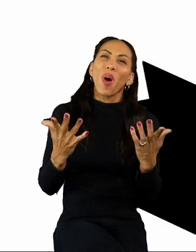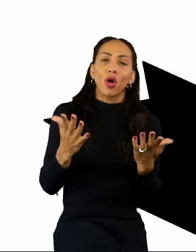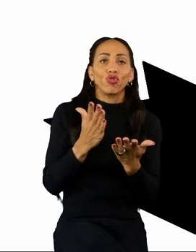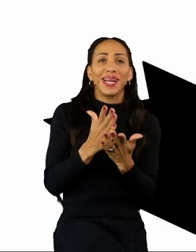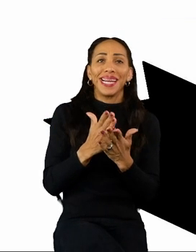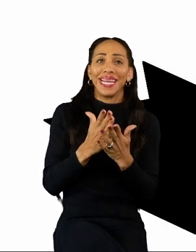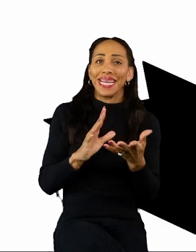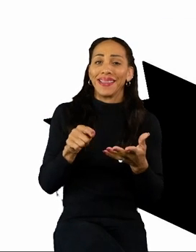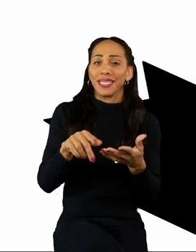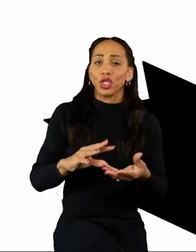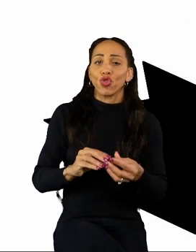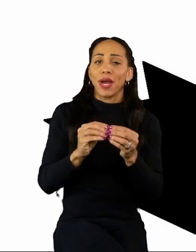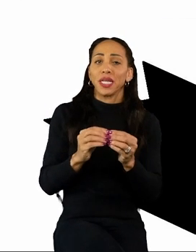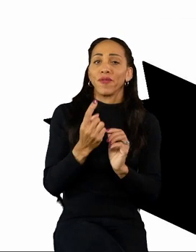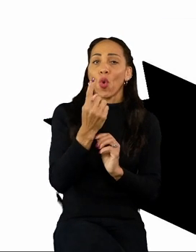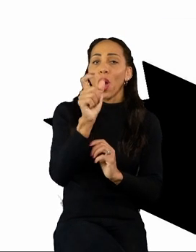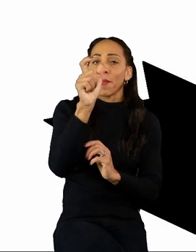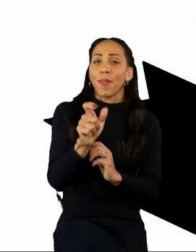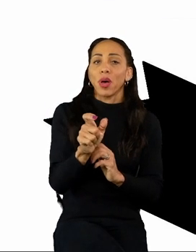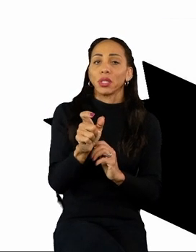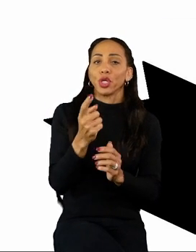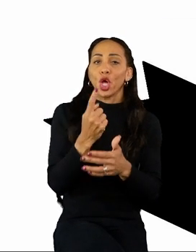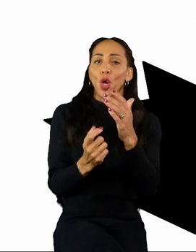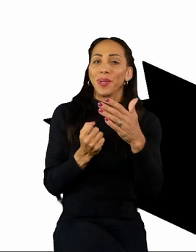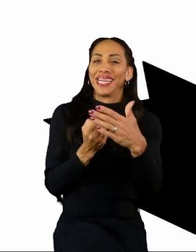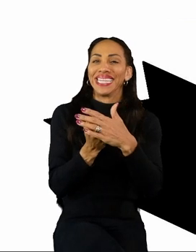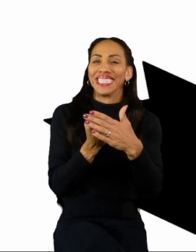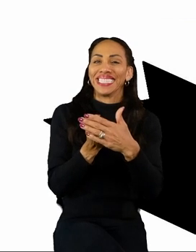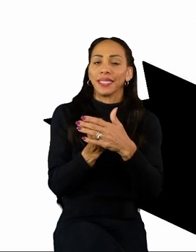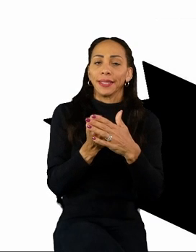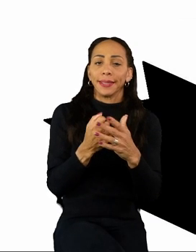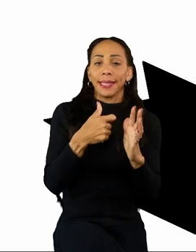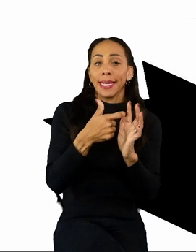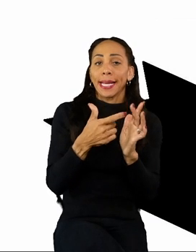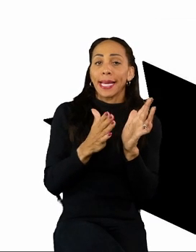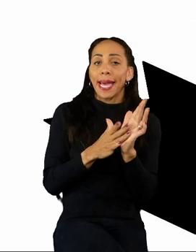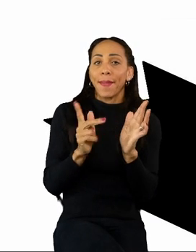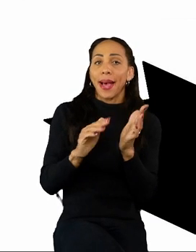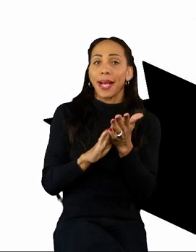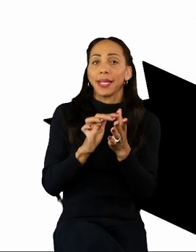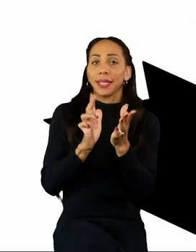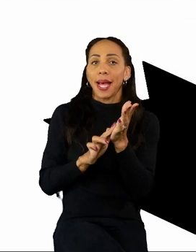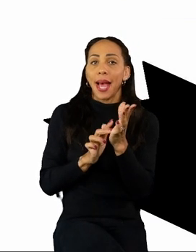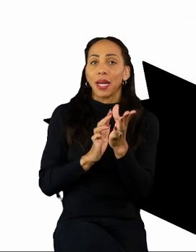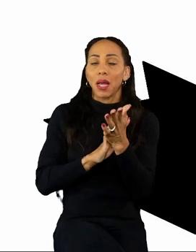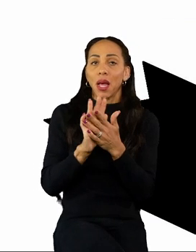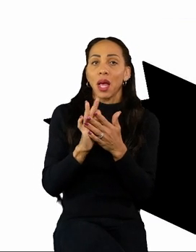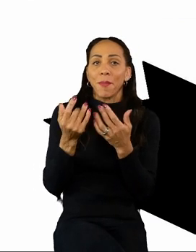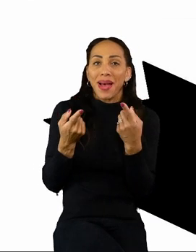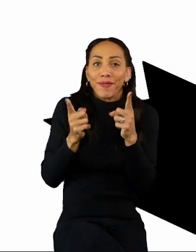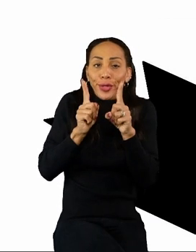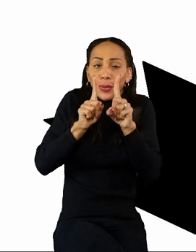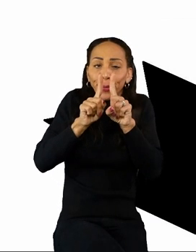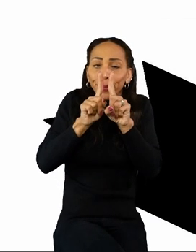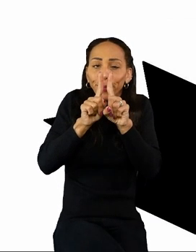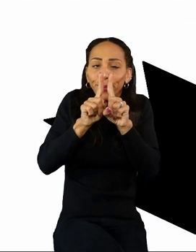Now it is made for one person in the screen. So Kim and Hannah may find they might have to sort of move